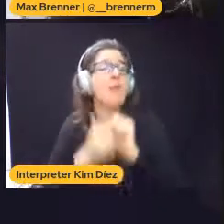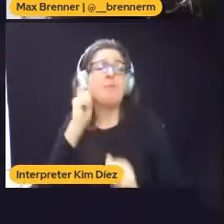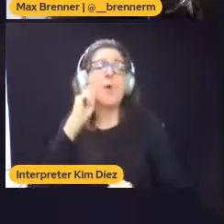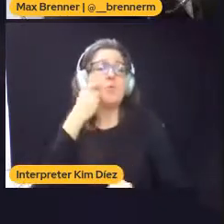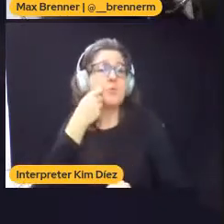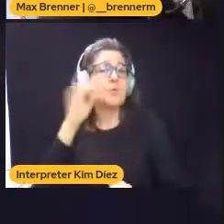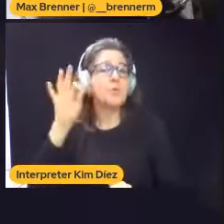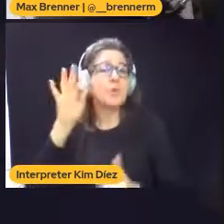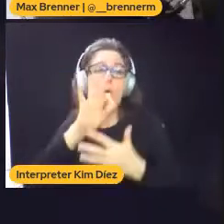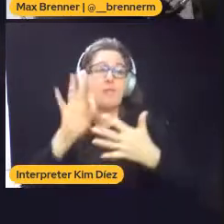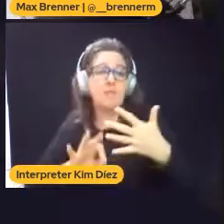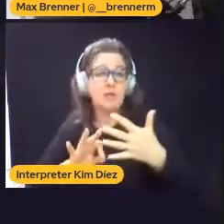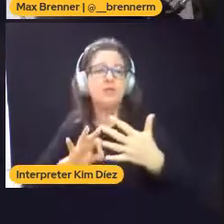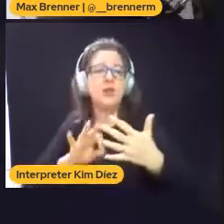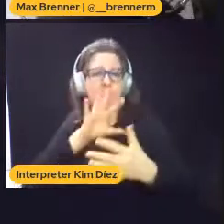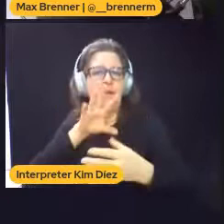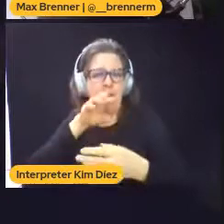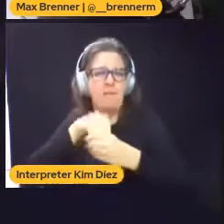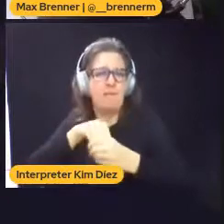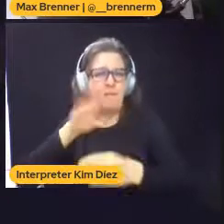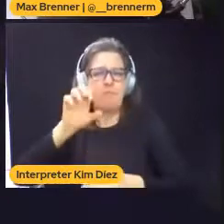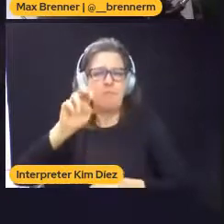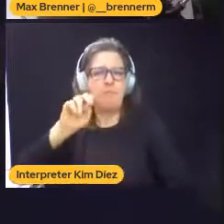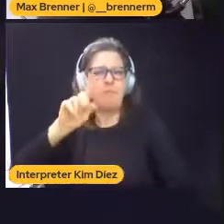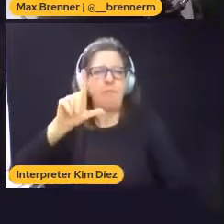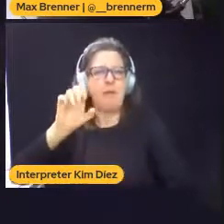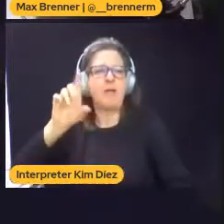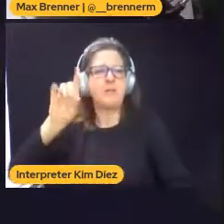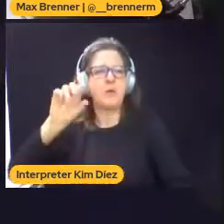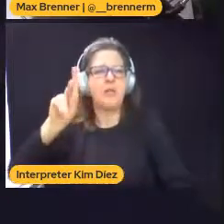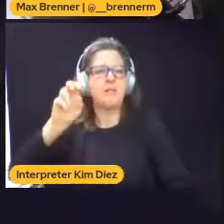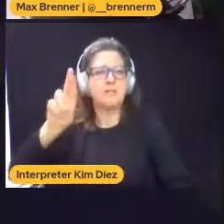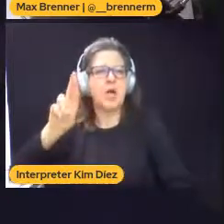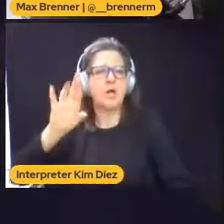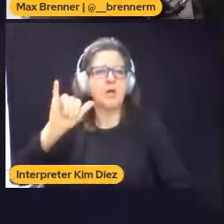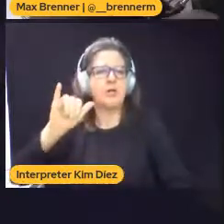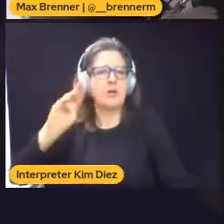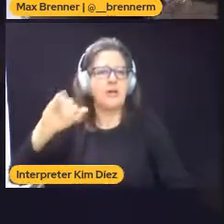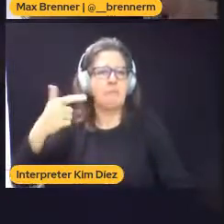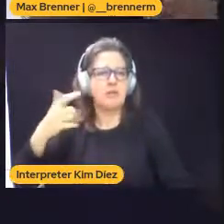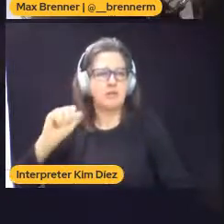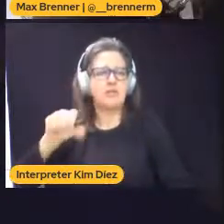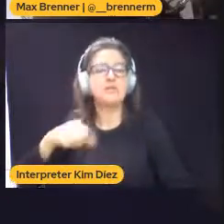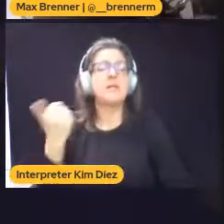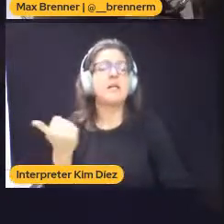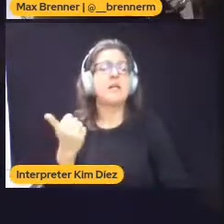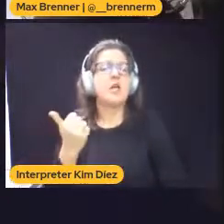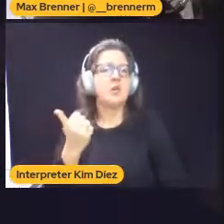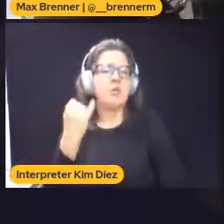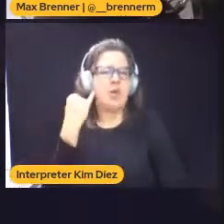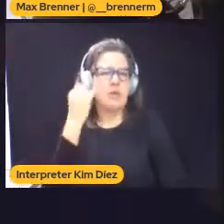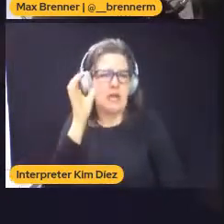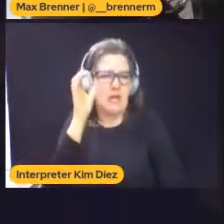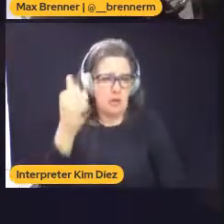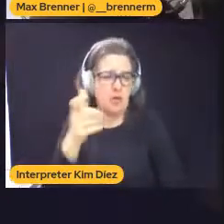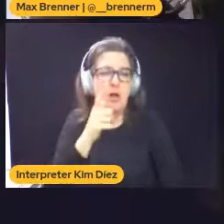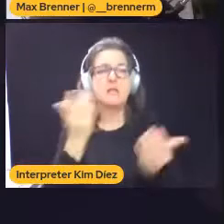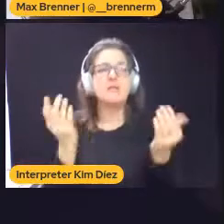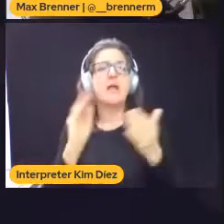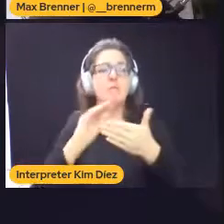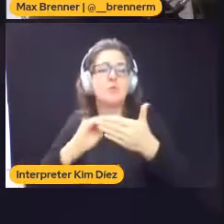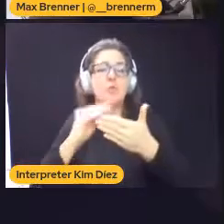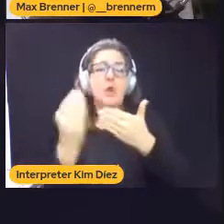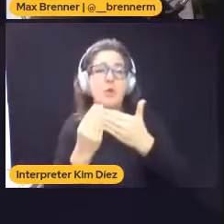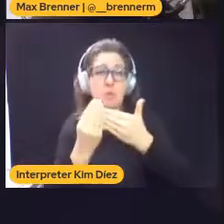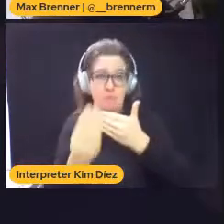your Docker images within the CDK's code. So there's a similar concept in AWS CDK where you package your application code and your infrastructure code